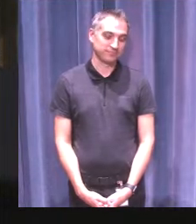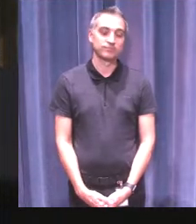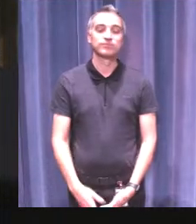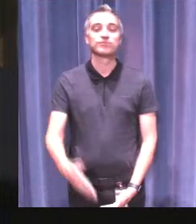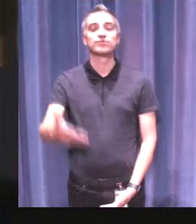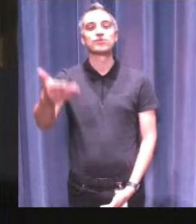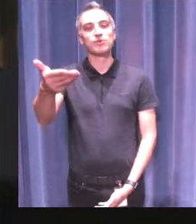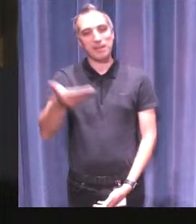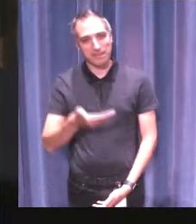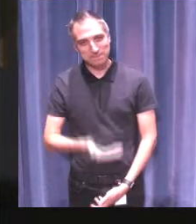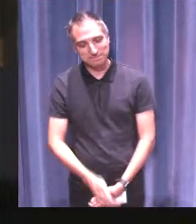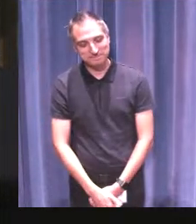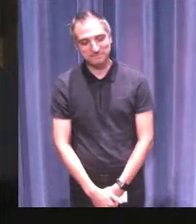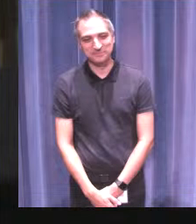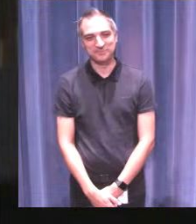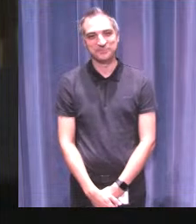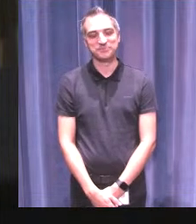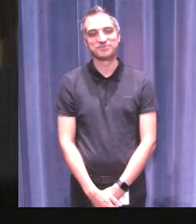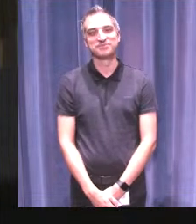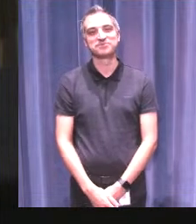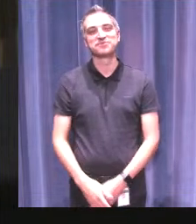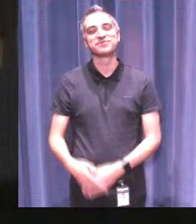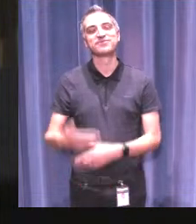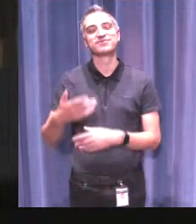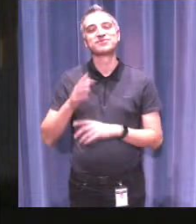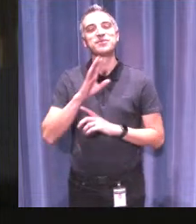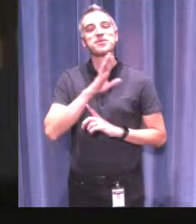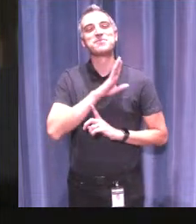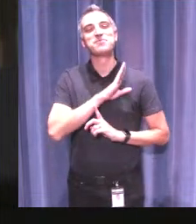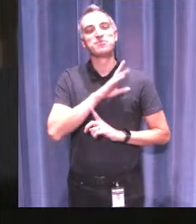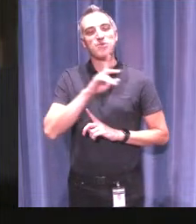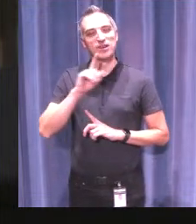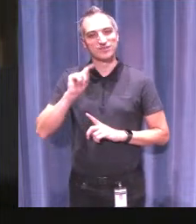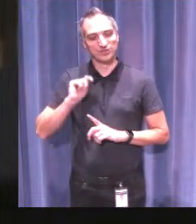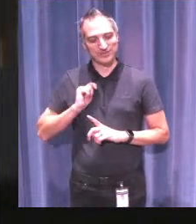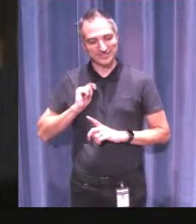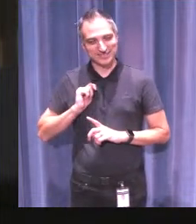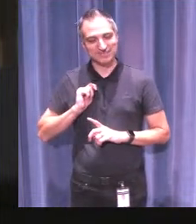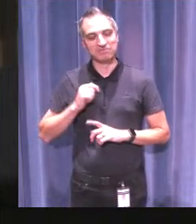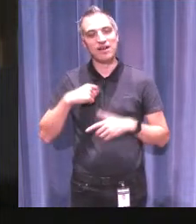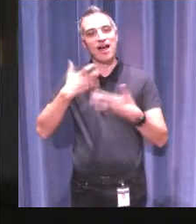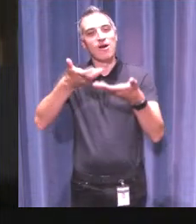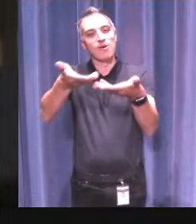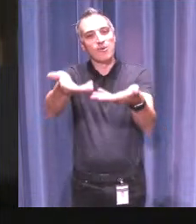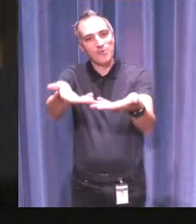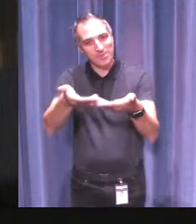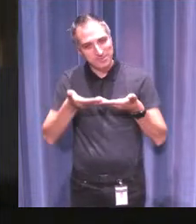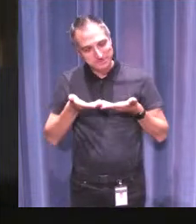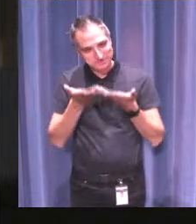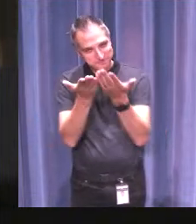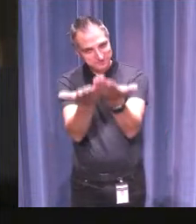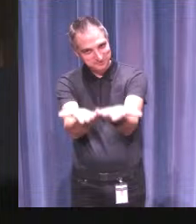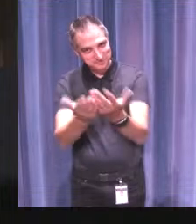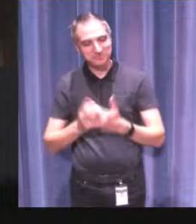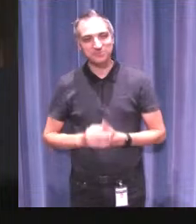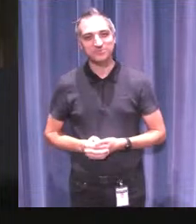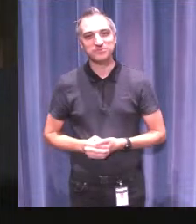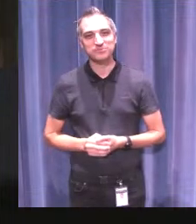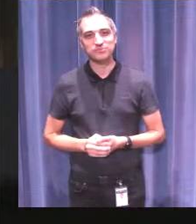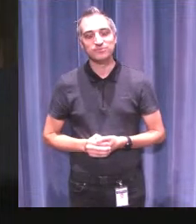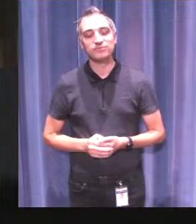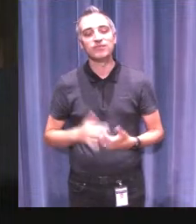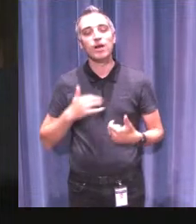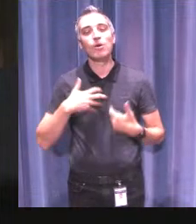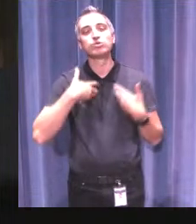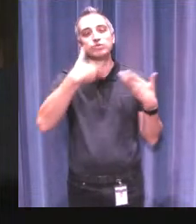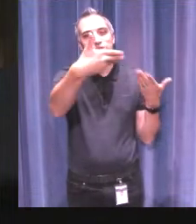Welcome. On behalf of the Mott Community College Board of Trustees, I welcome you. I would like to